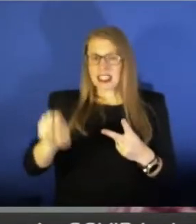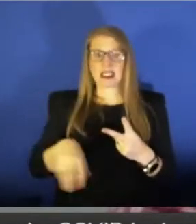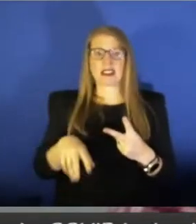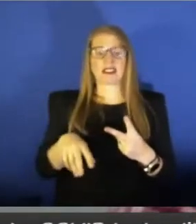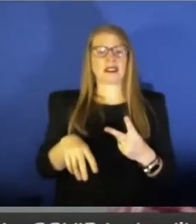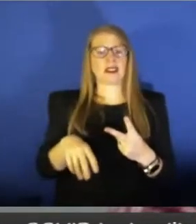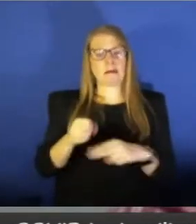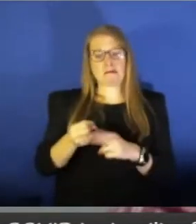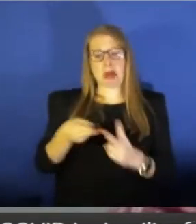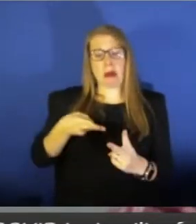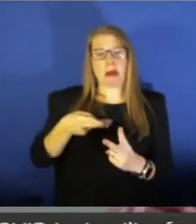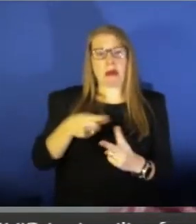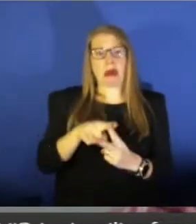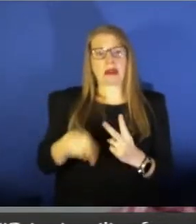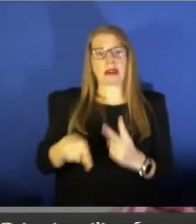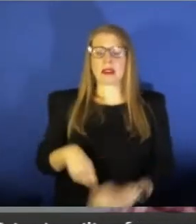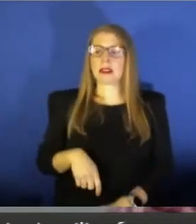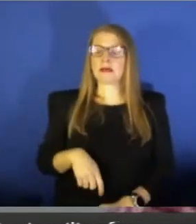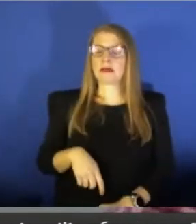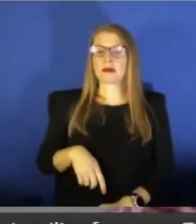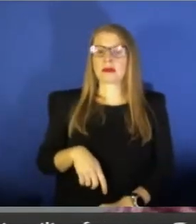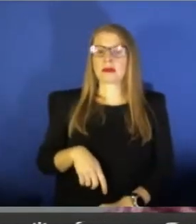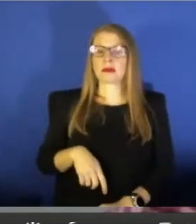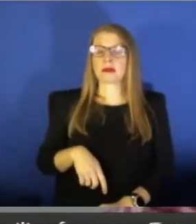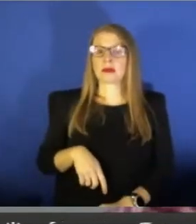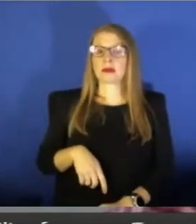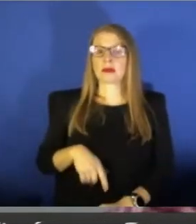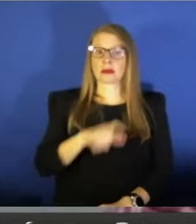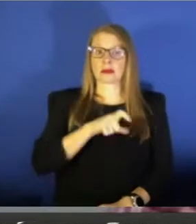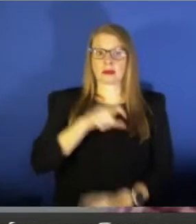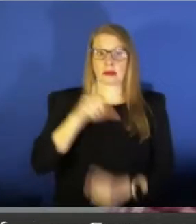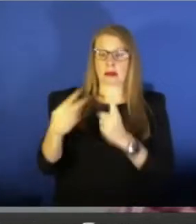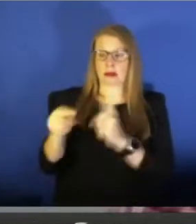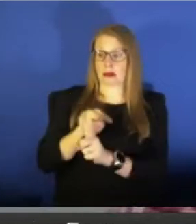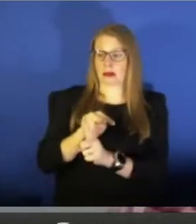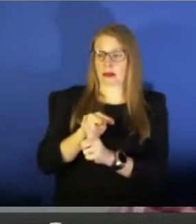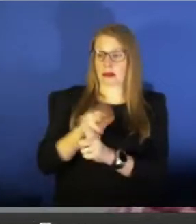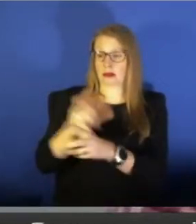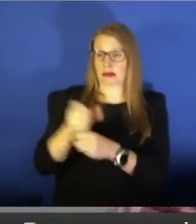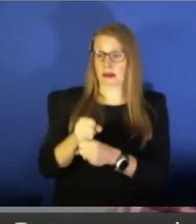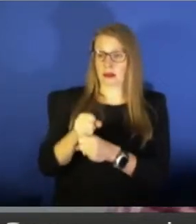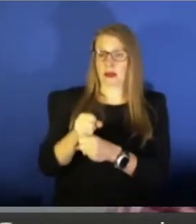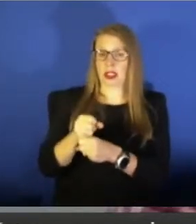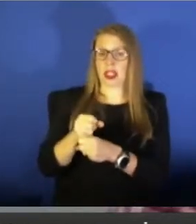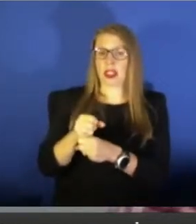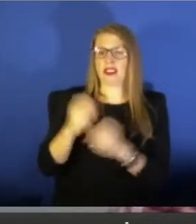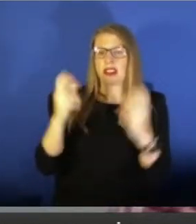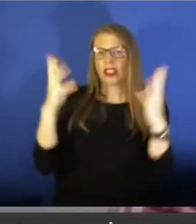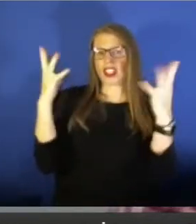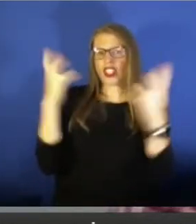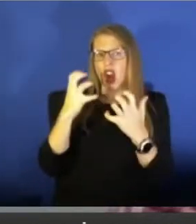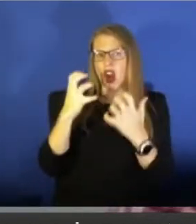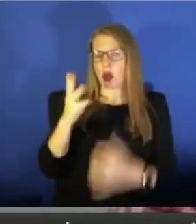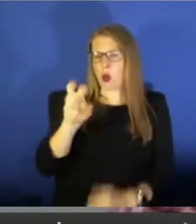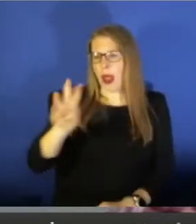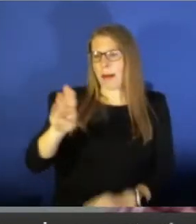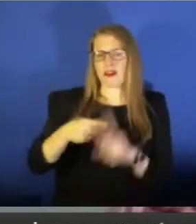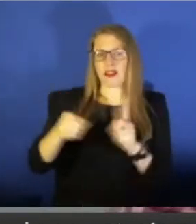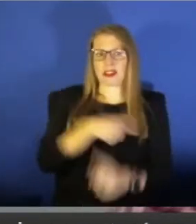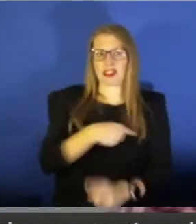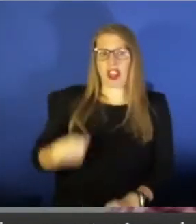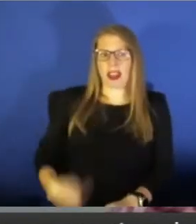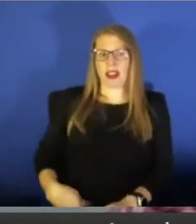It would be very low quality heroin, and then they're lacing the heroin with fentanyl because fentanyl is A, so easy to obtain, and B, so